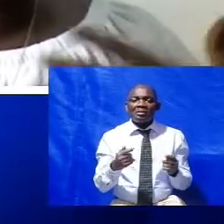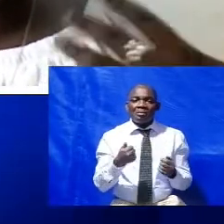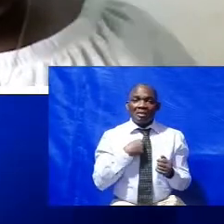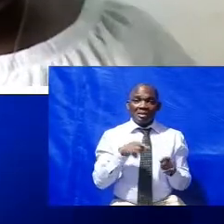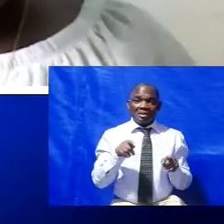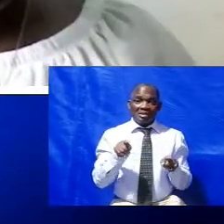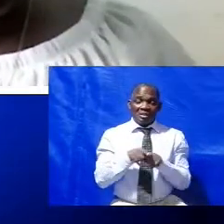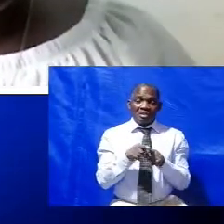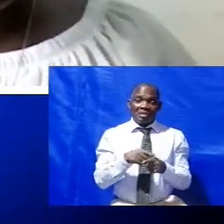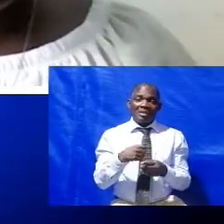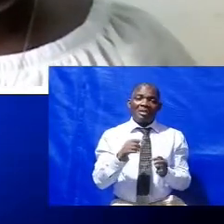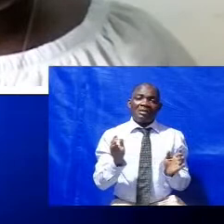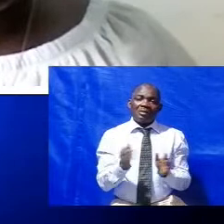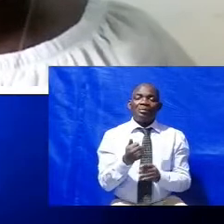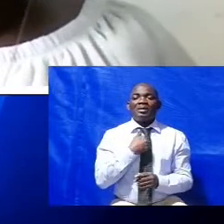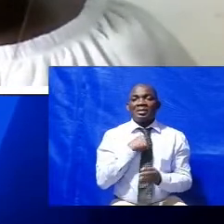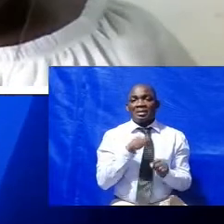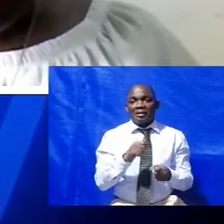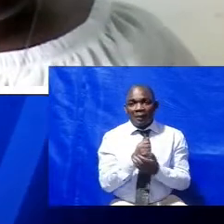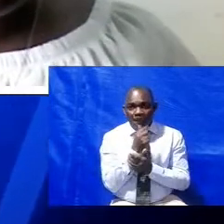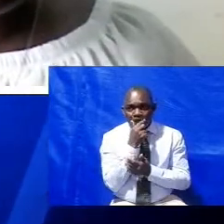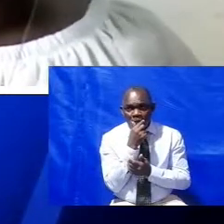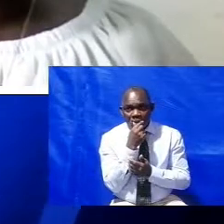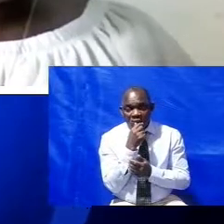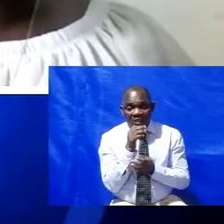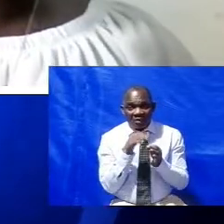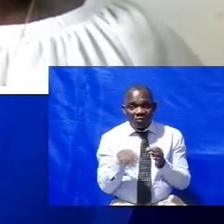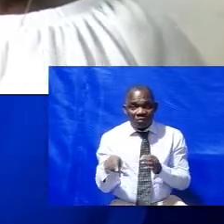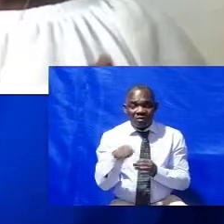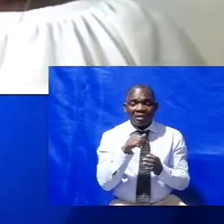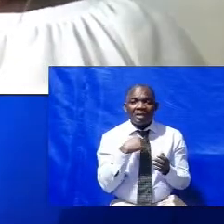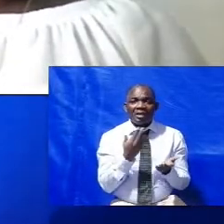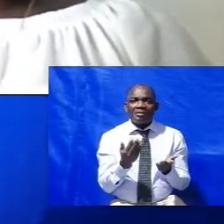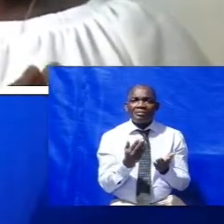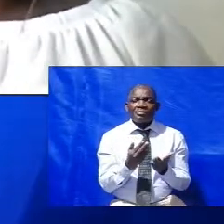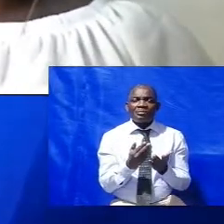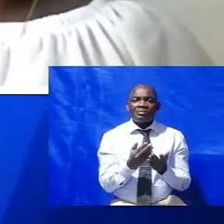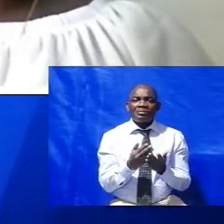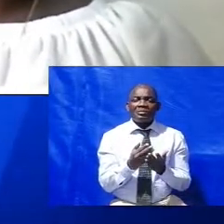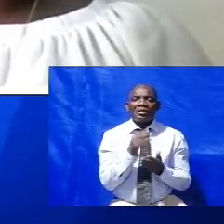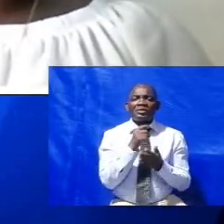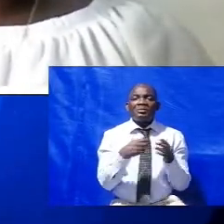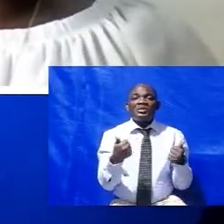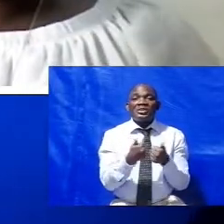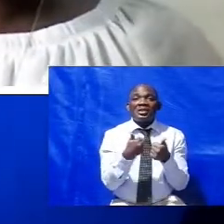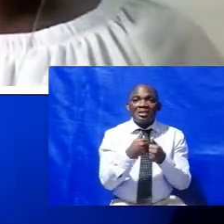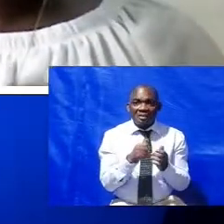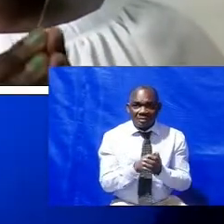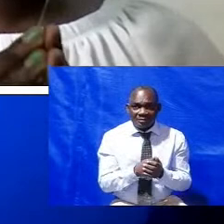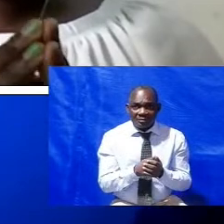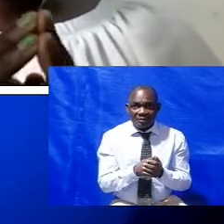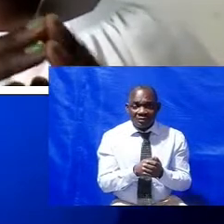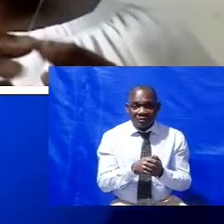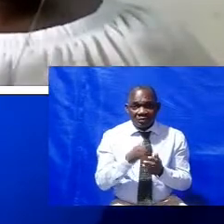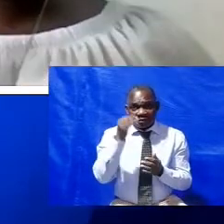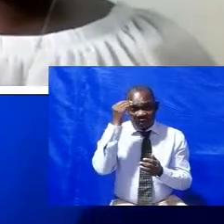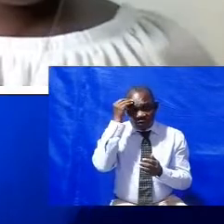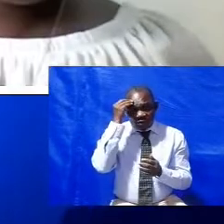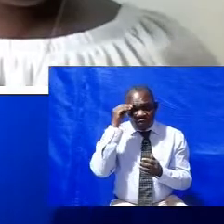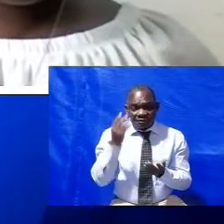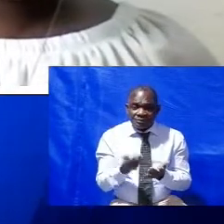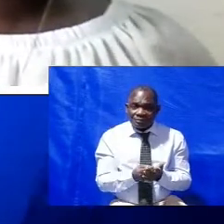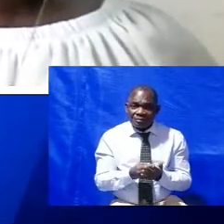also encouraging myself with the scripture, it helps me. You see, if we have, let's say, some zebras, they are in the